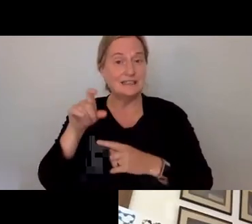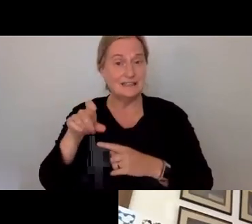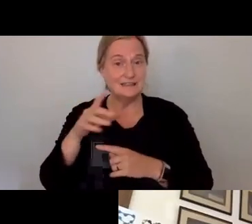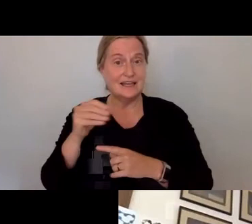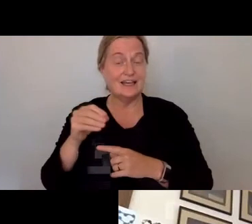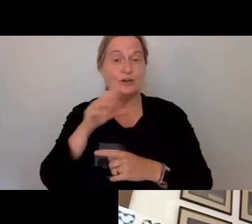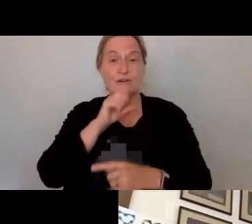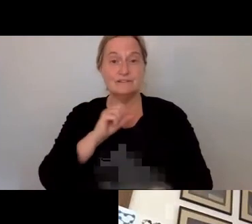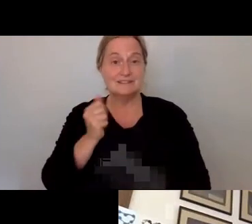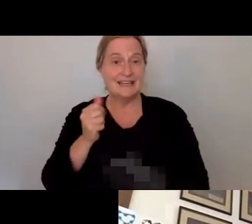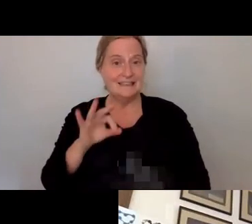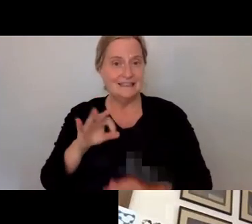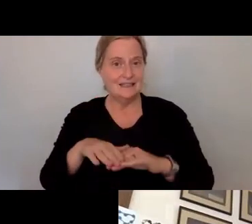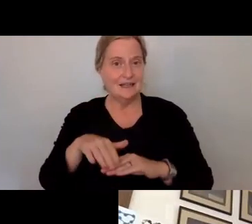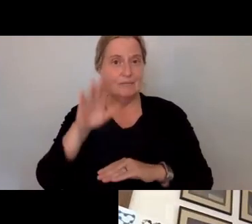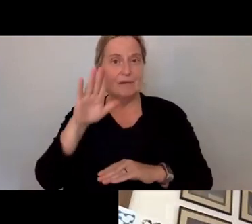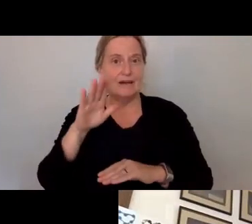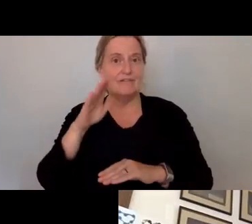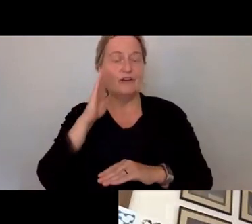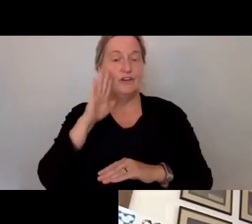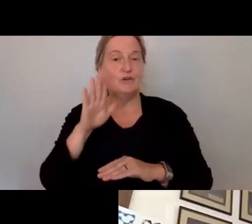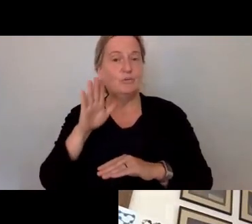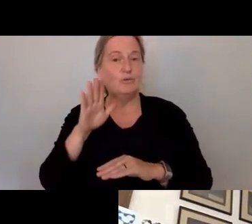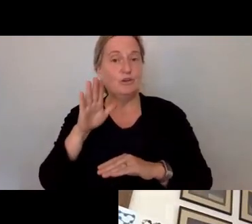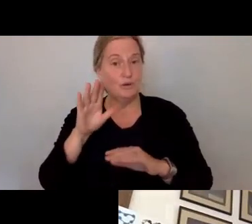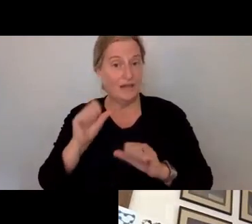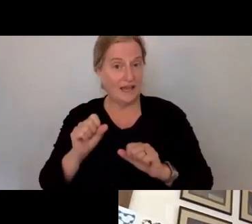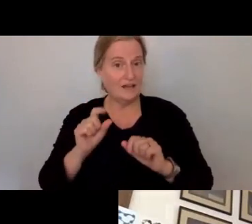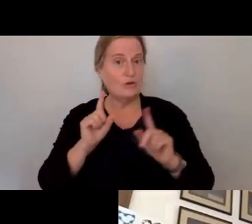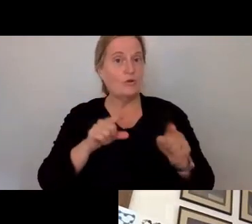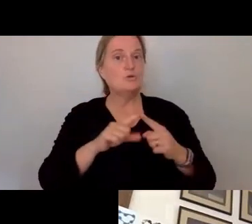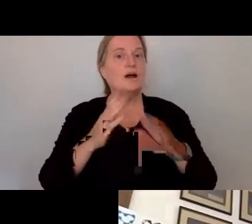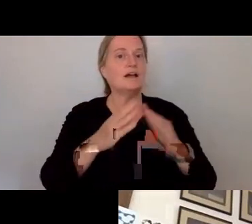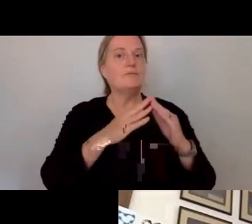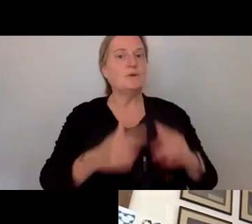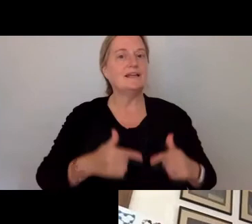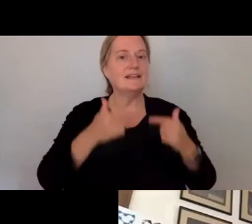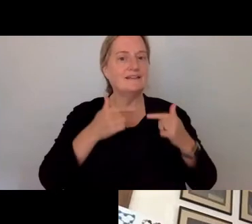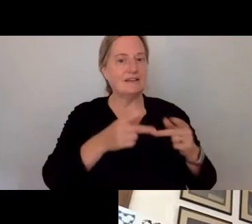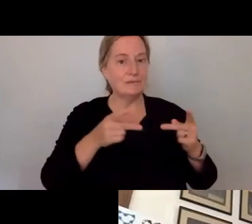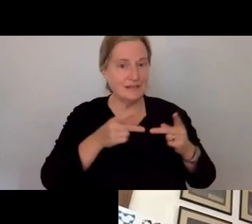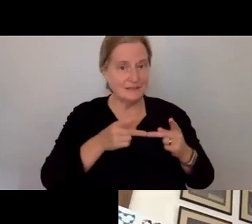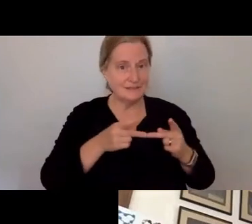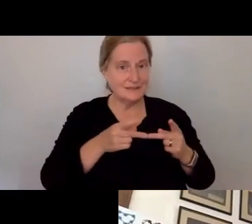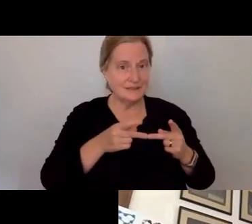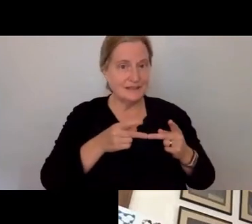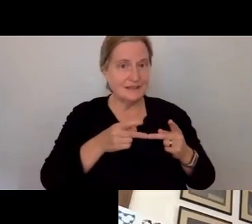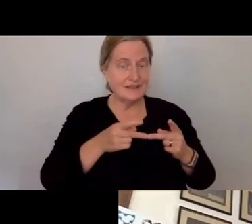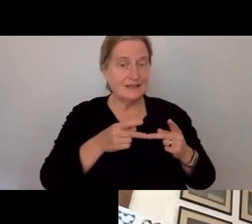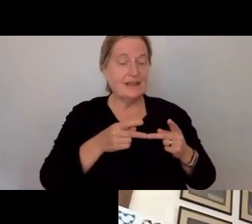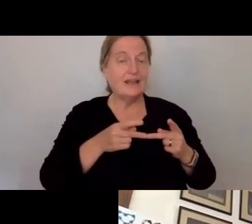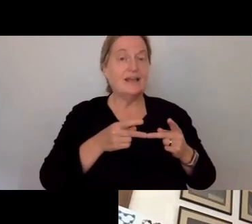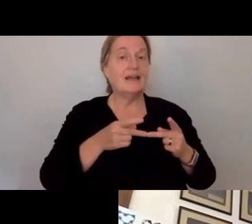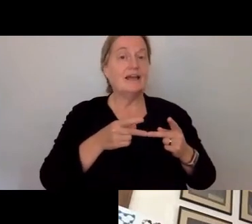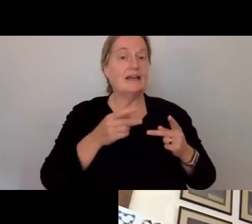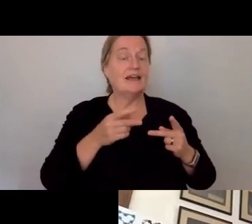going to be diverted to a community living site if it can work. And if it doesn't work, then you can go live in a group home. But the default